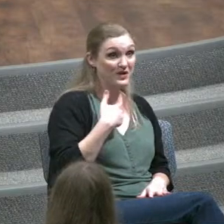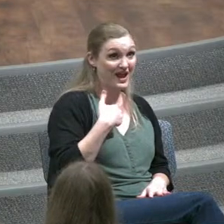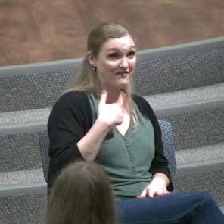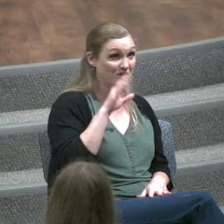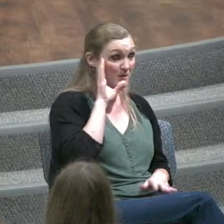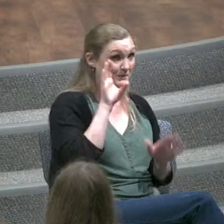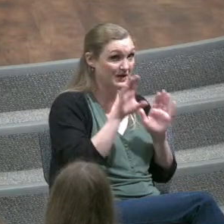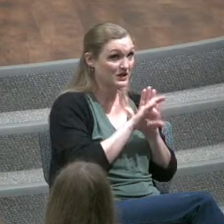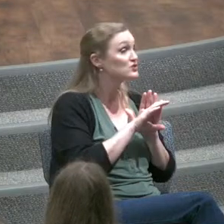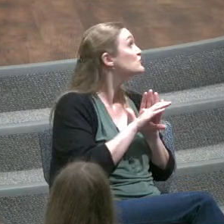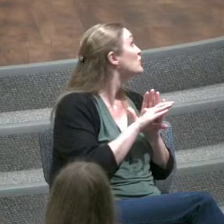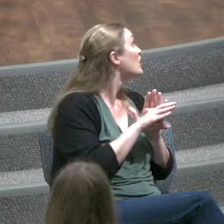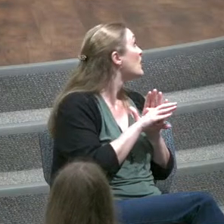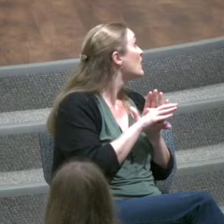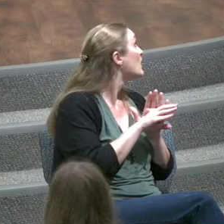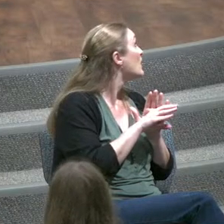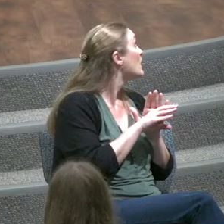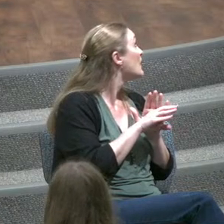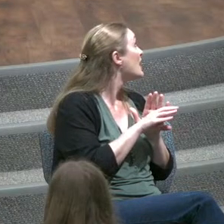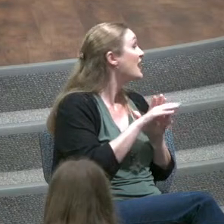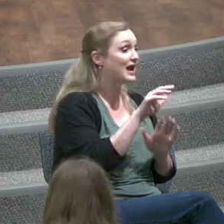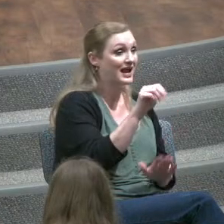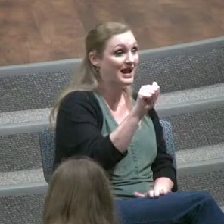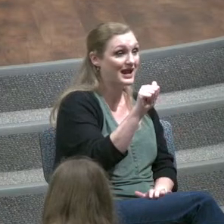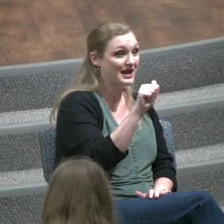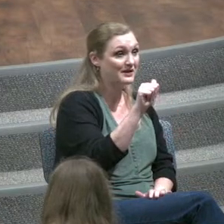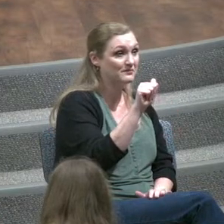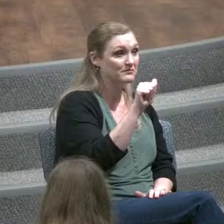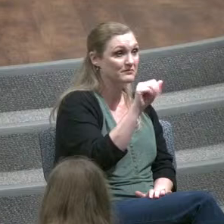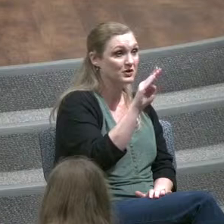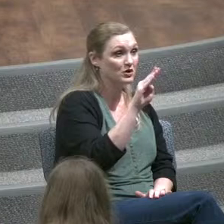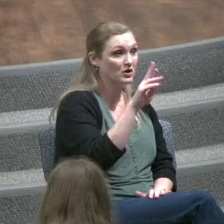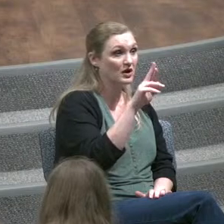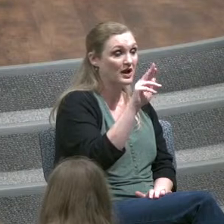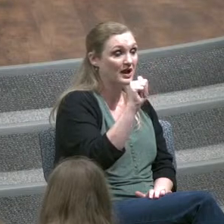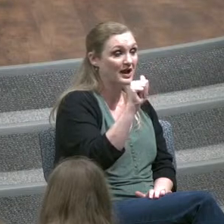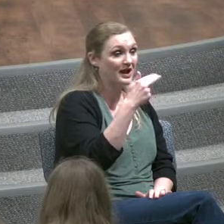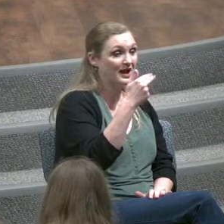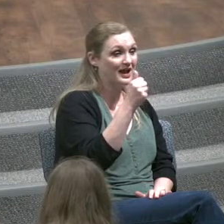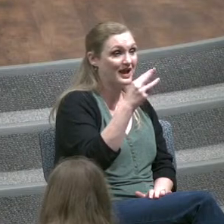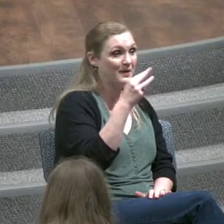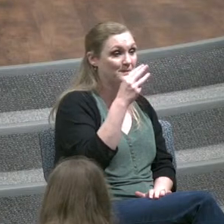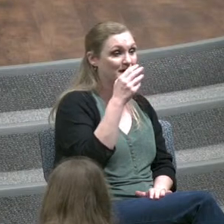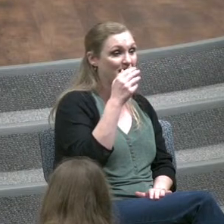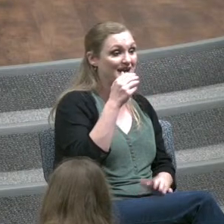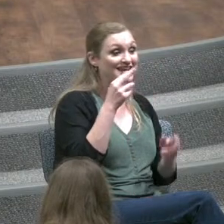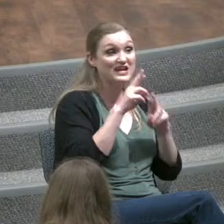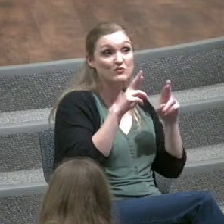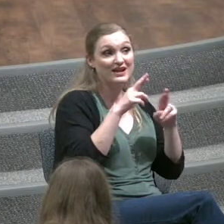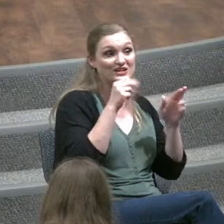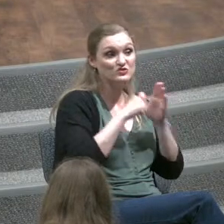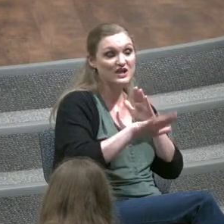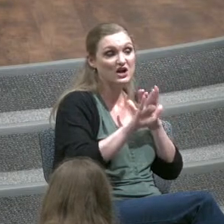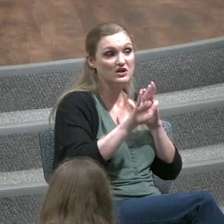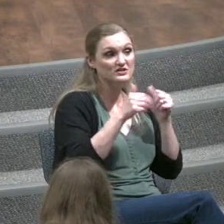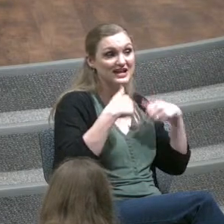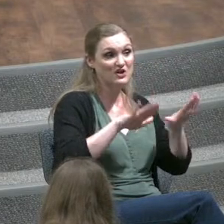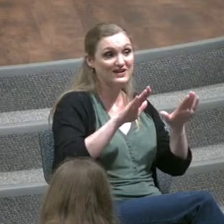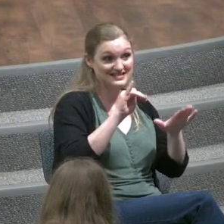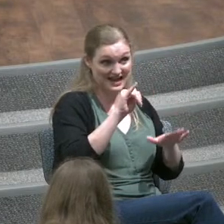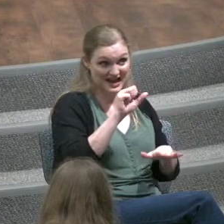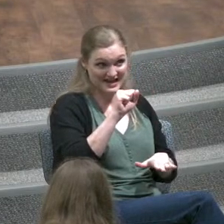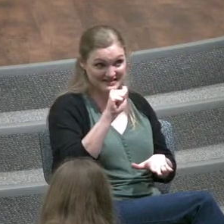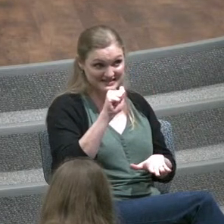also have a depiction here of Abraham, attempting to sacrifice Isaac. So again, tying back